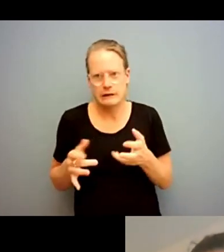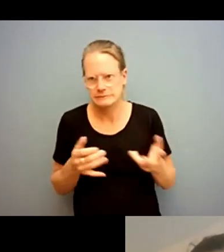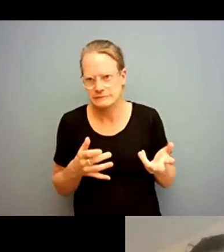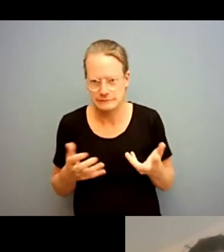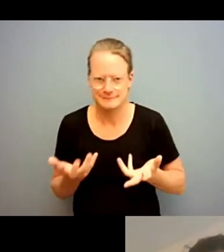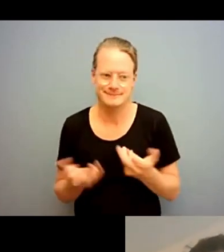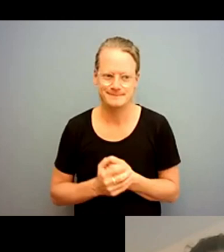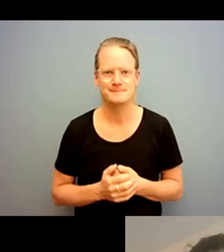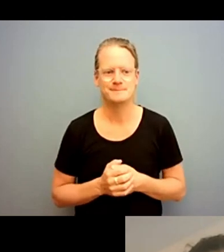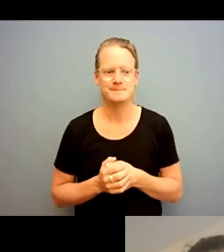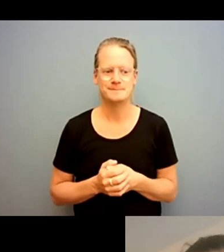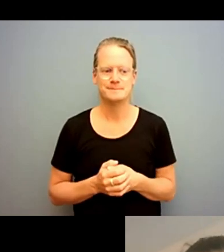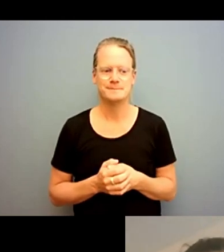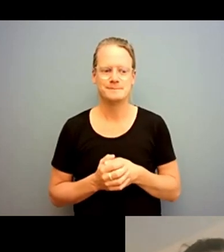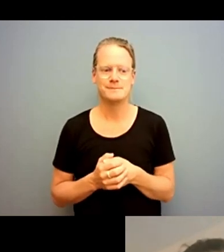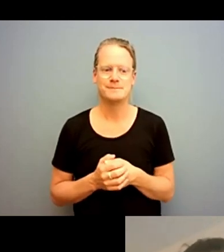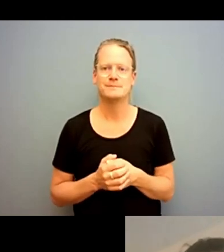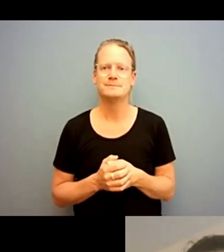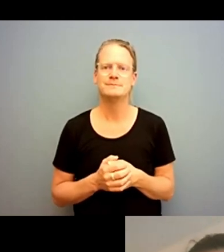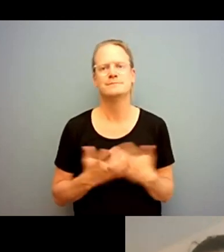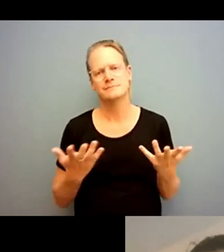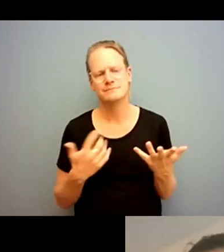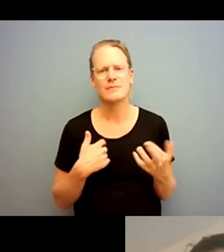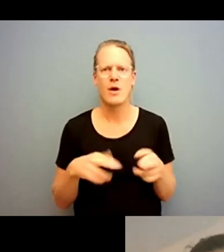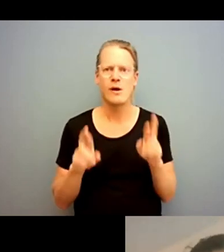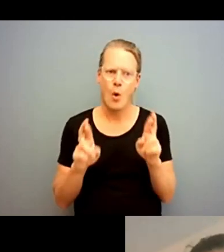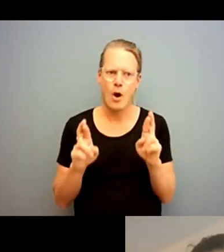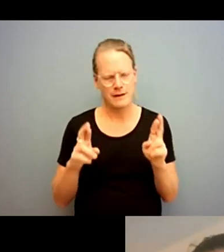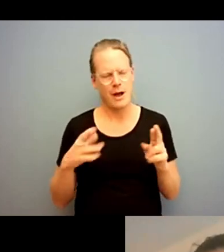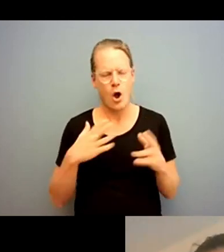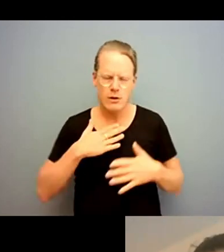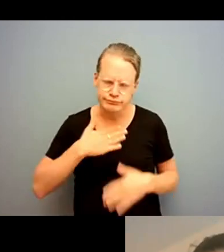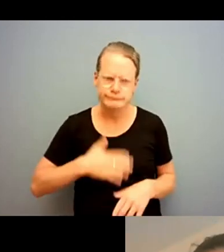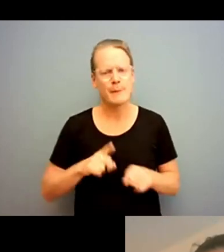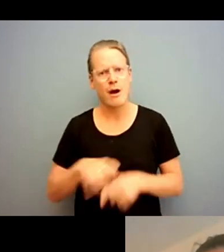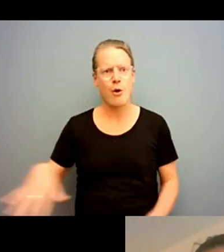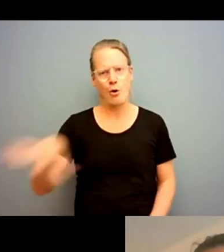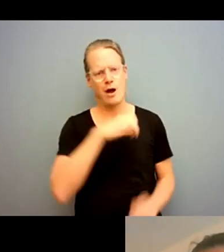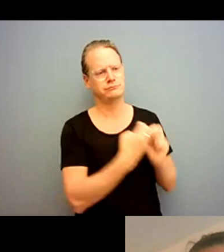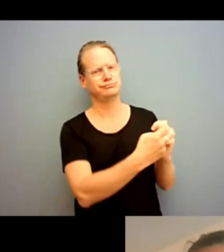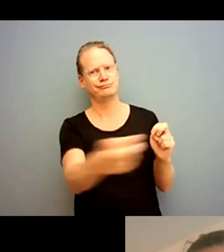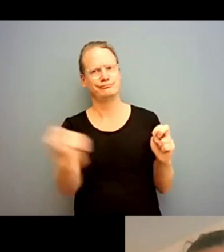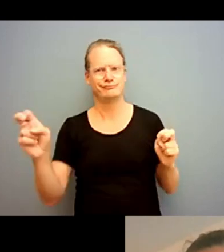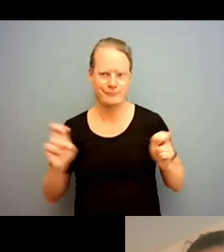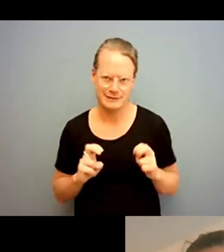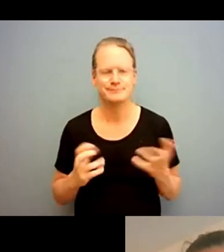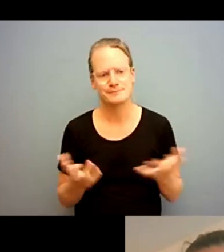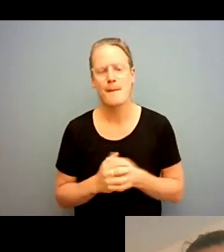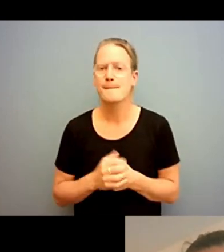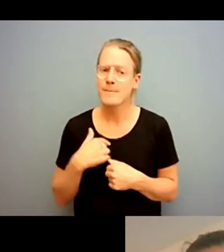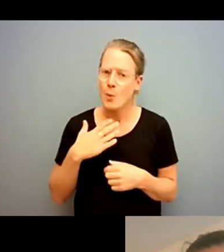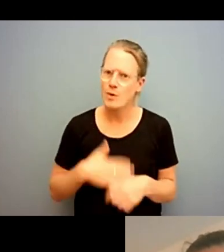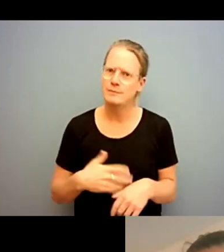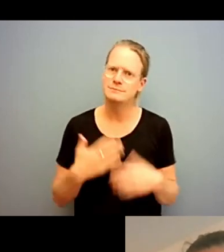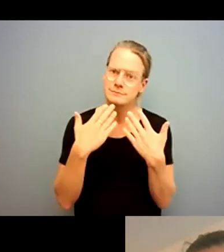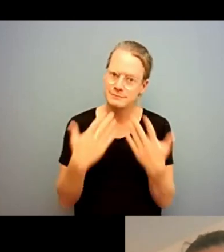were in SIOS, all of us. Actually, it was a little bit sweaty. Thank you so much. I think this topic of